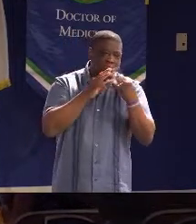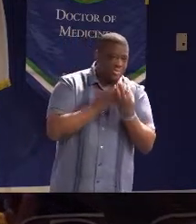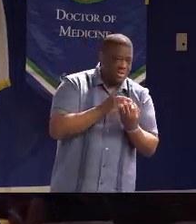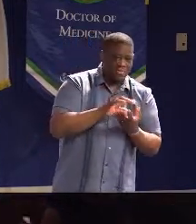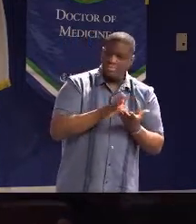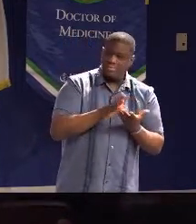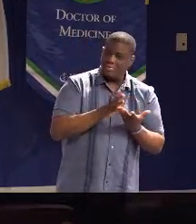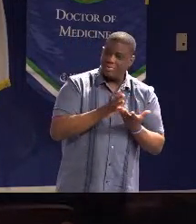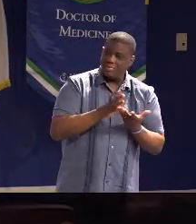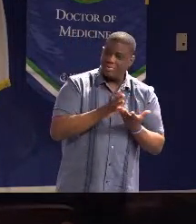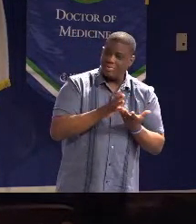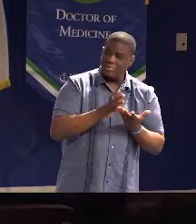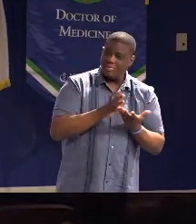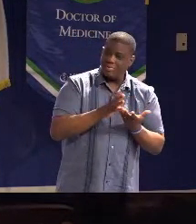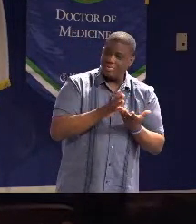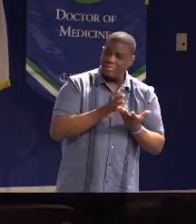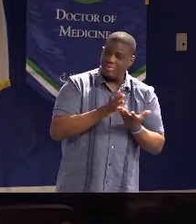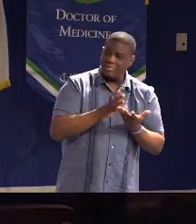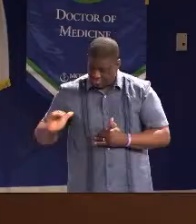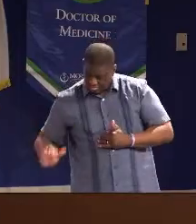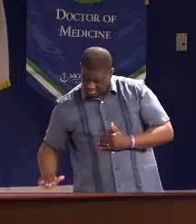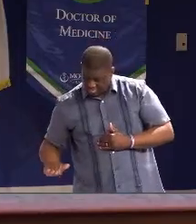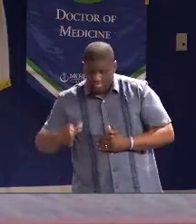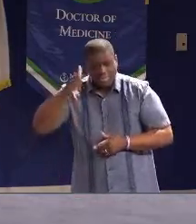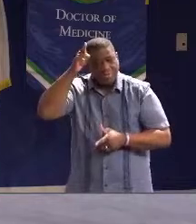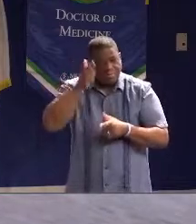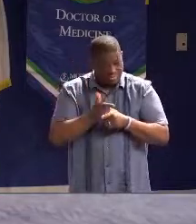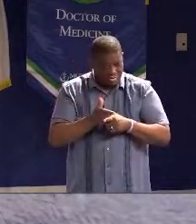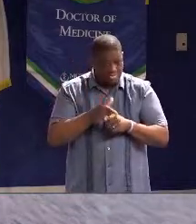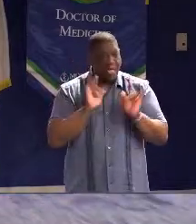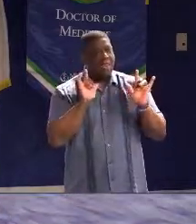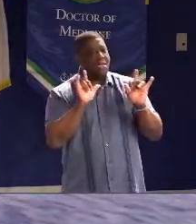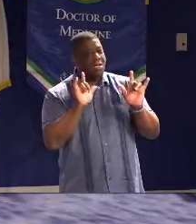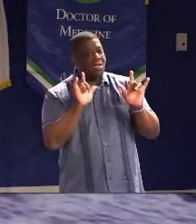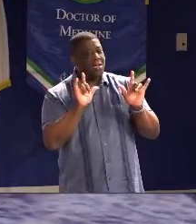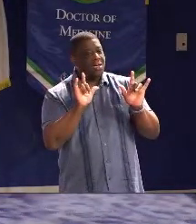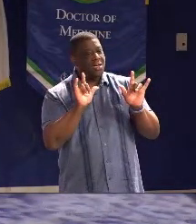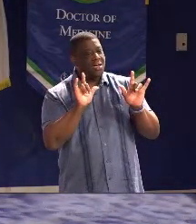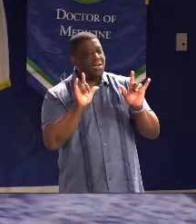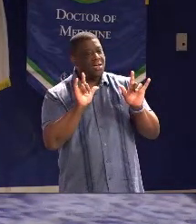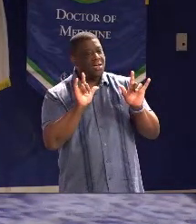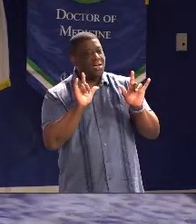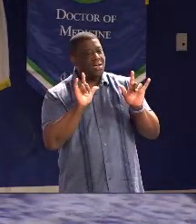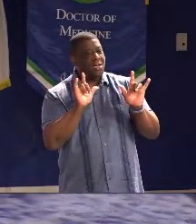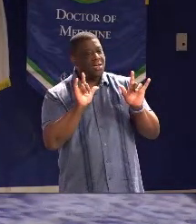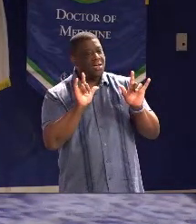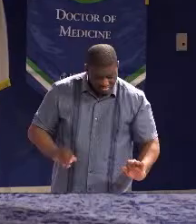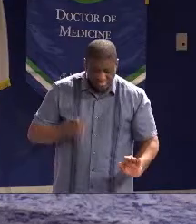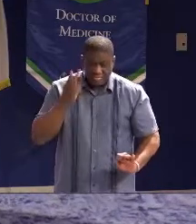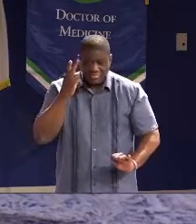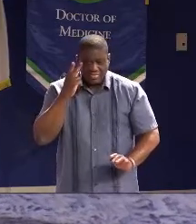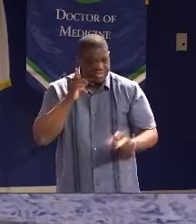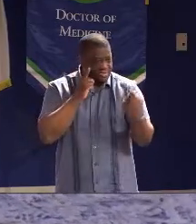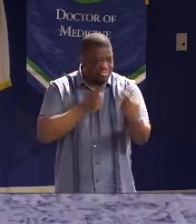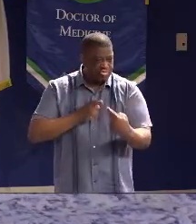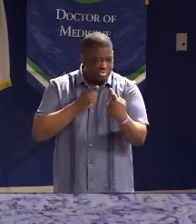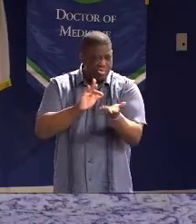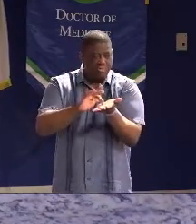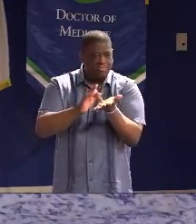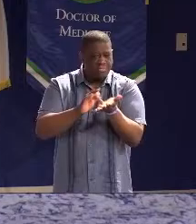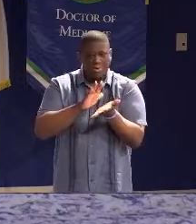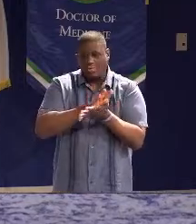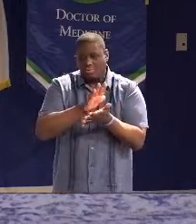I've made proud here today, my older brother, who's just saying I told you so at this point, and the two little ones who have seen us all struggle through medical school and still want to be doctors